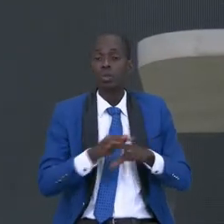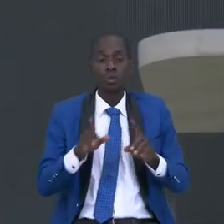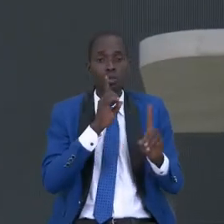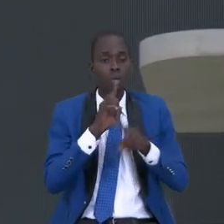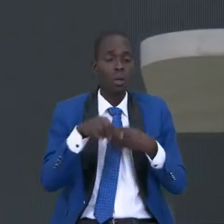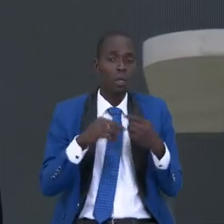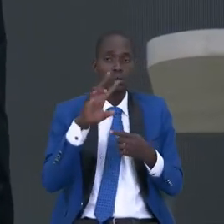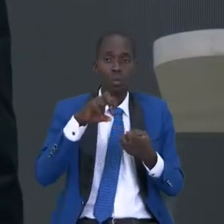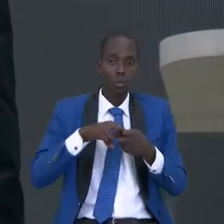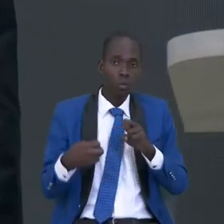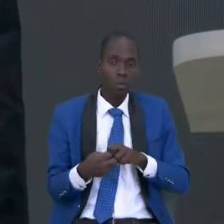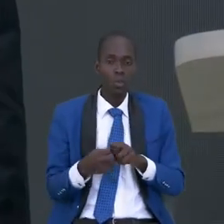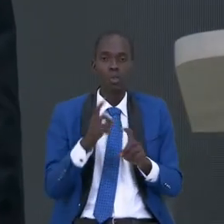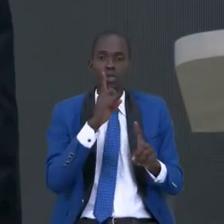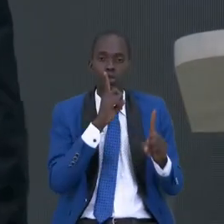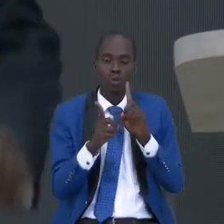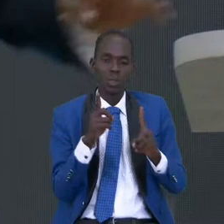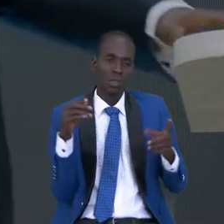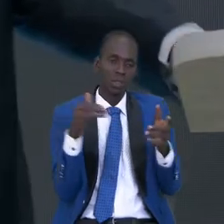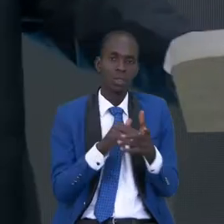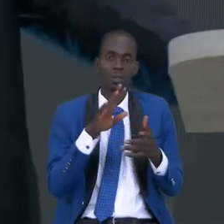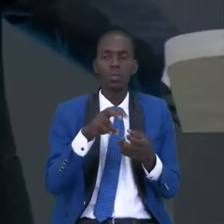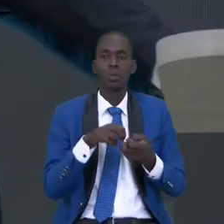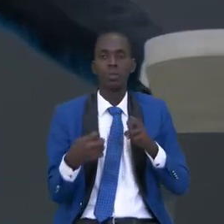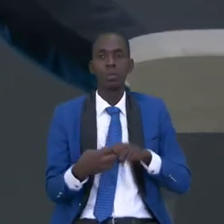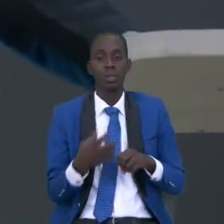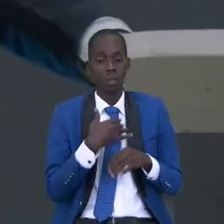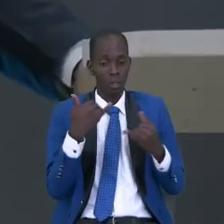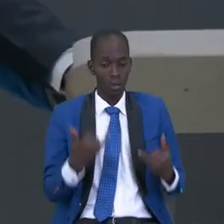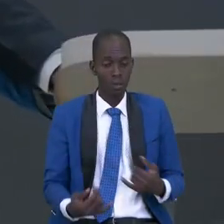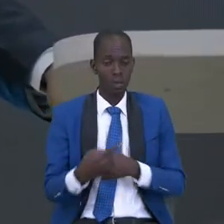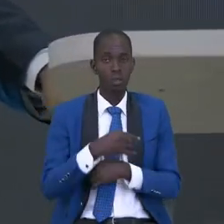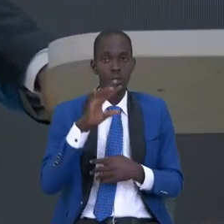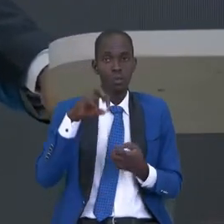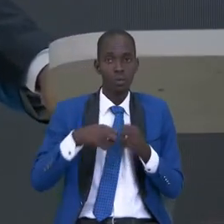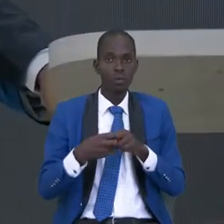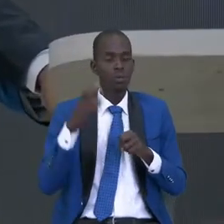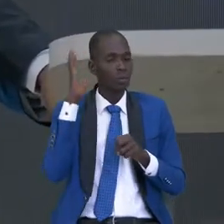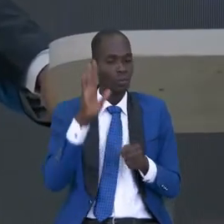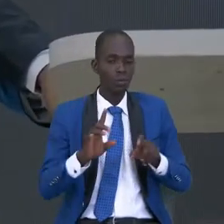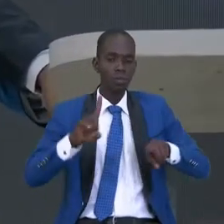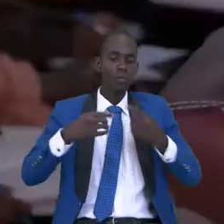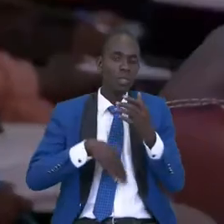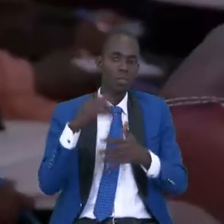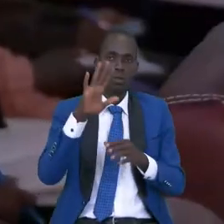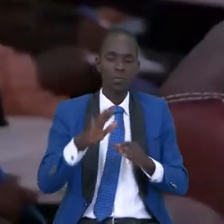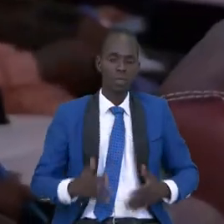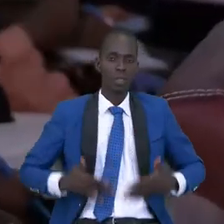mountain. Speak to the mountain. And today, that mountain will move out of your